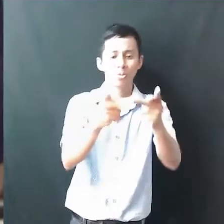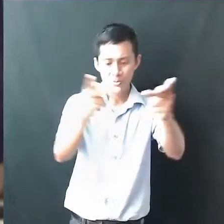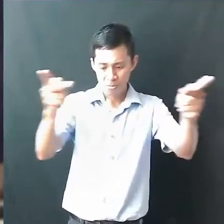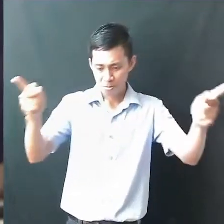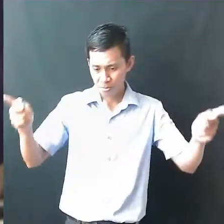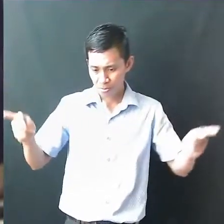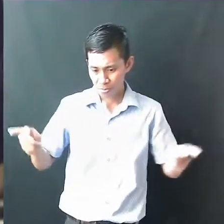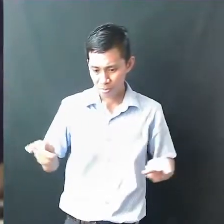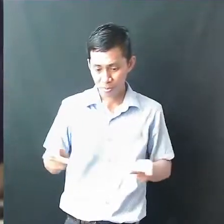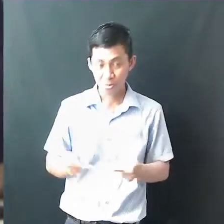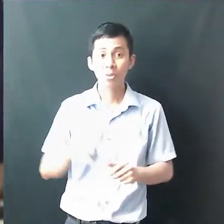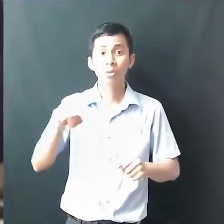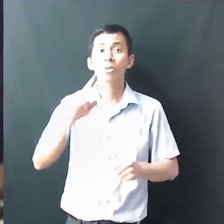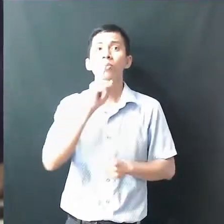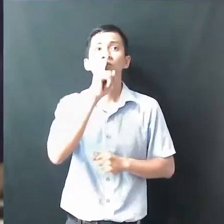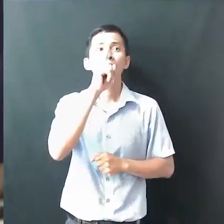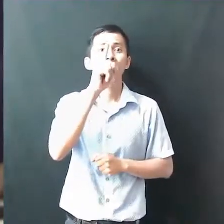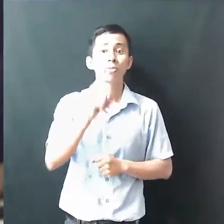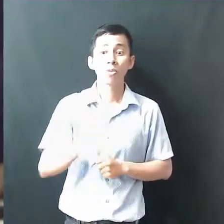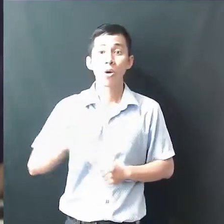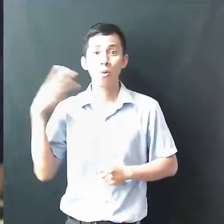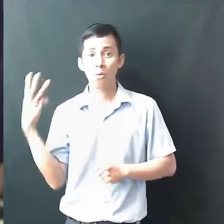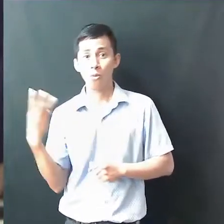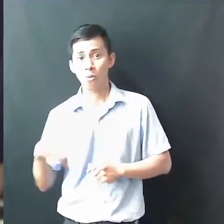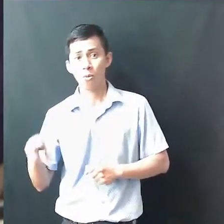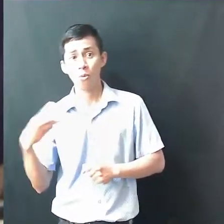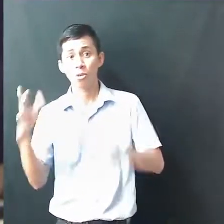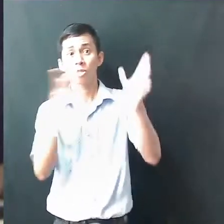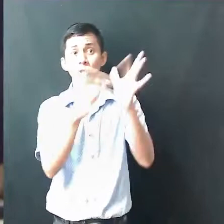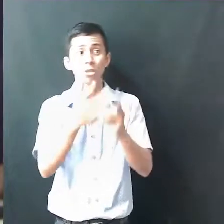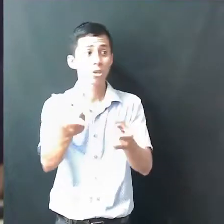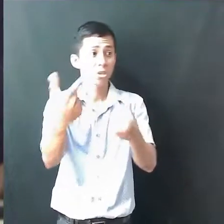displayed. Isn't it amazing how he